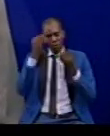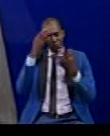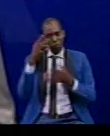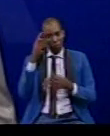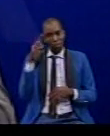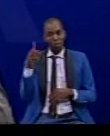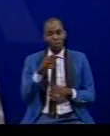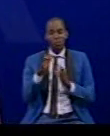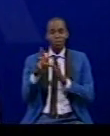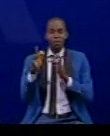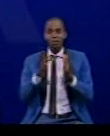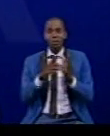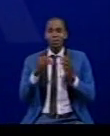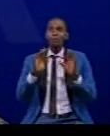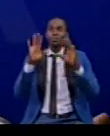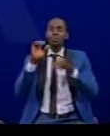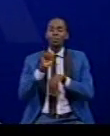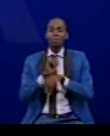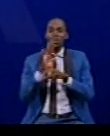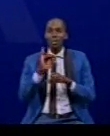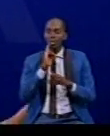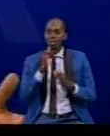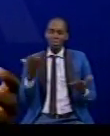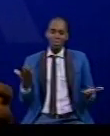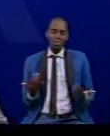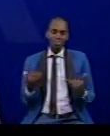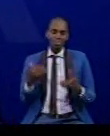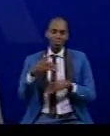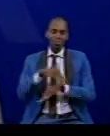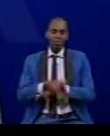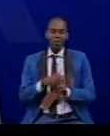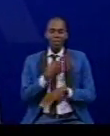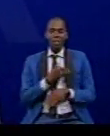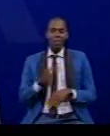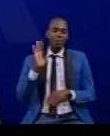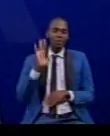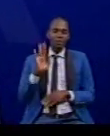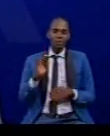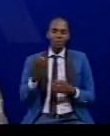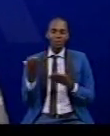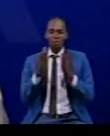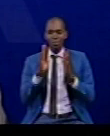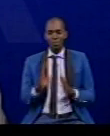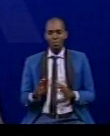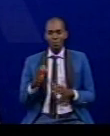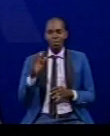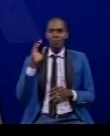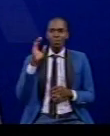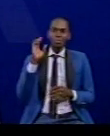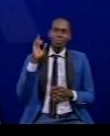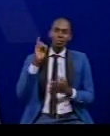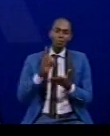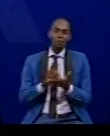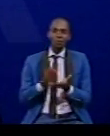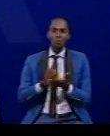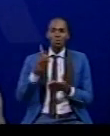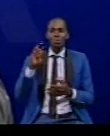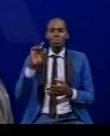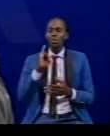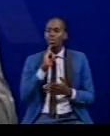Ministers, church workers, and professional conference by 7 a.m. It will be